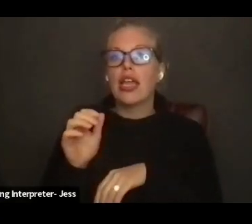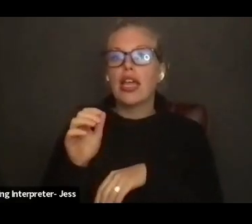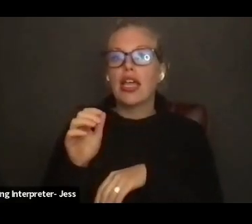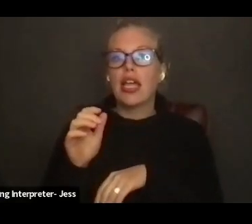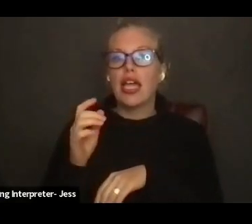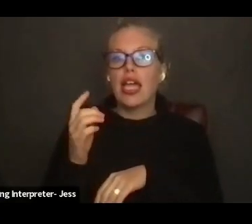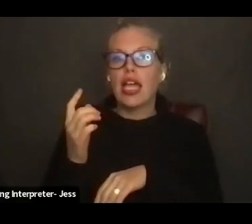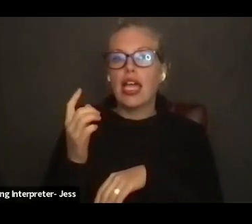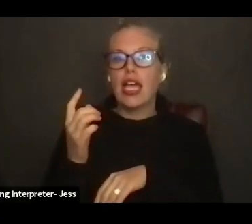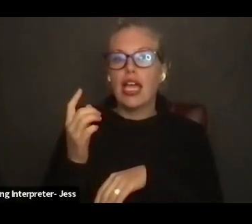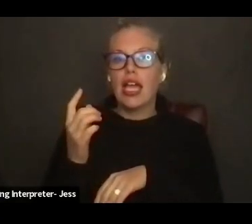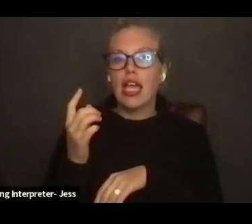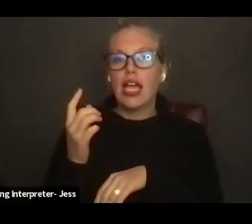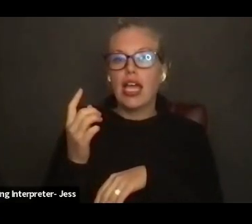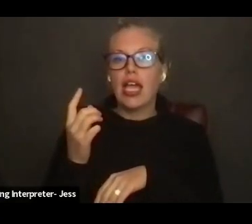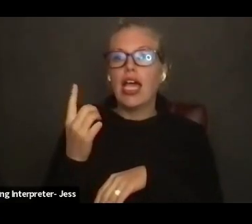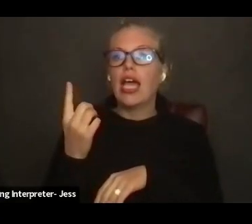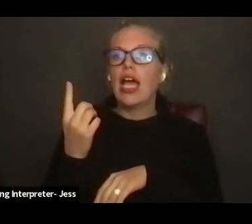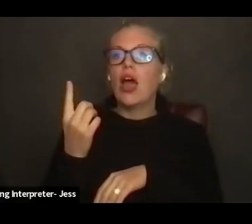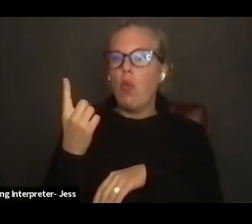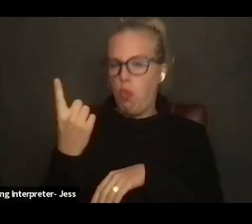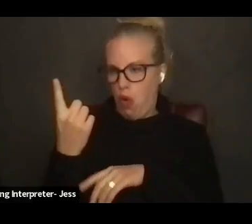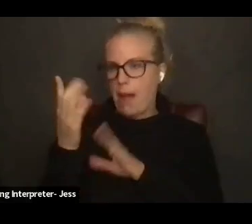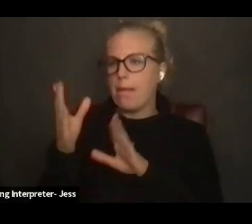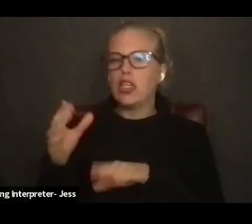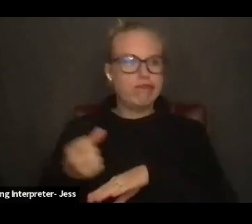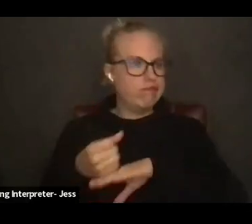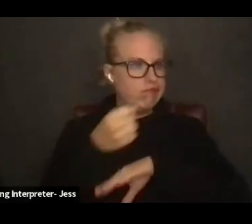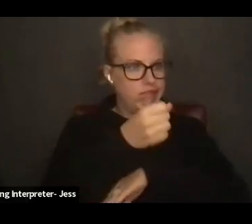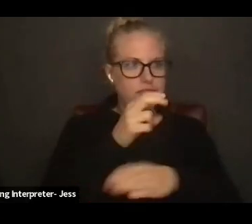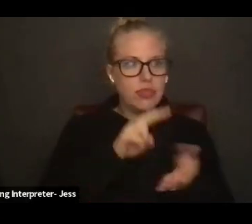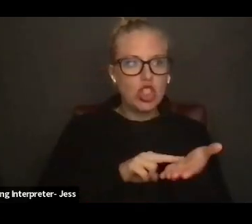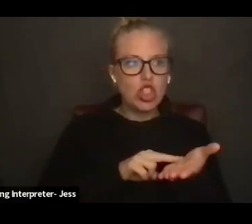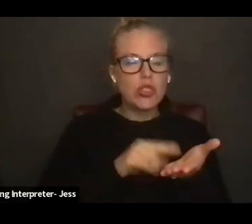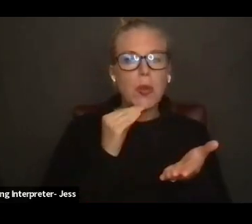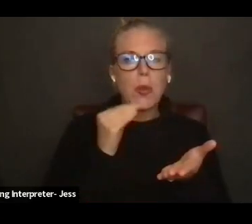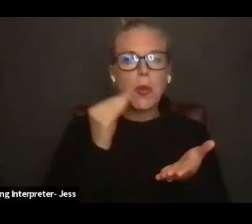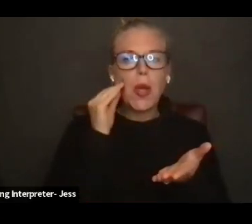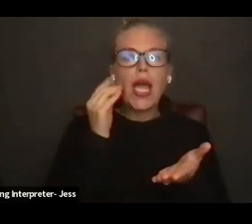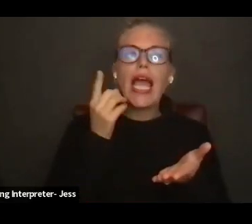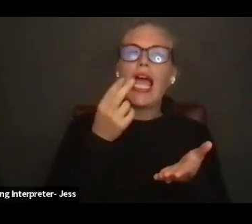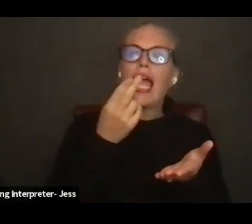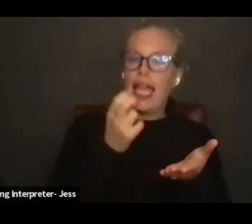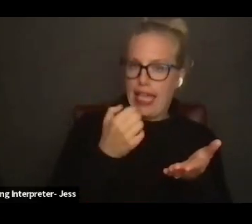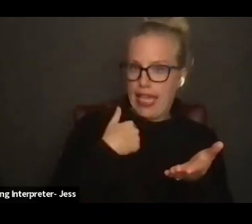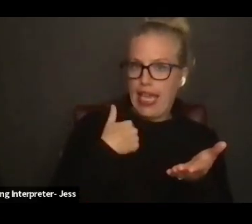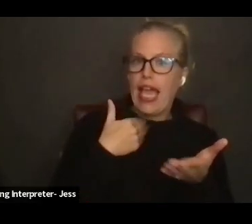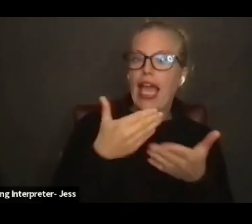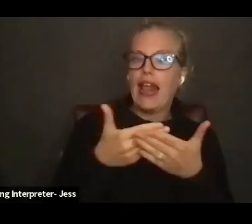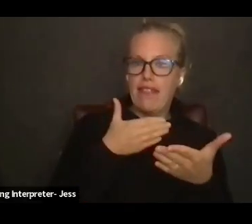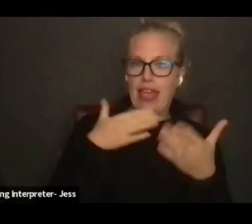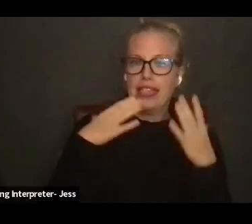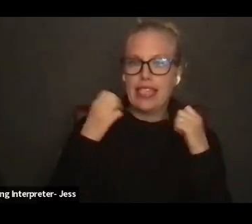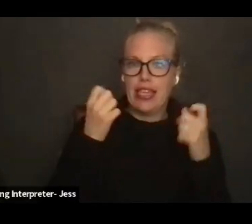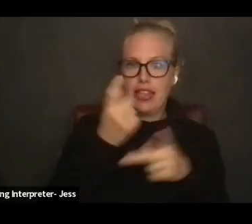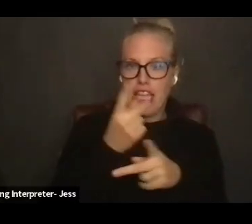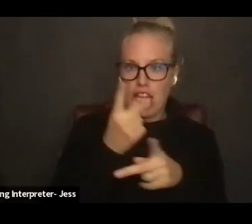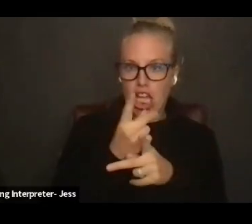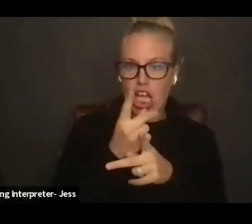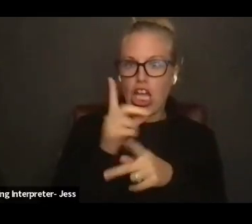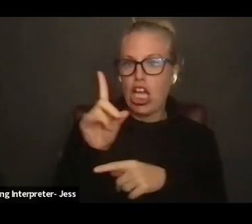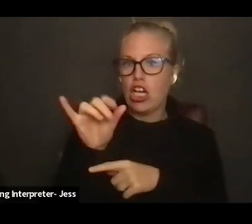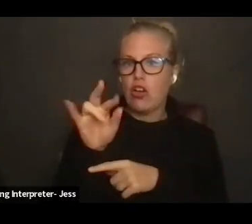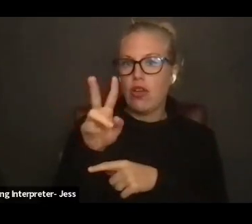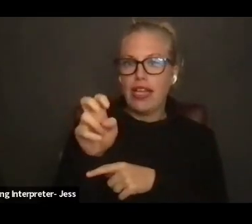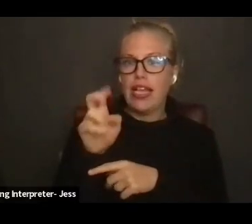Somebody was in a nursing home and he had a healthcare directive naming his